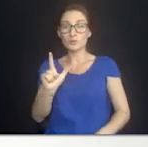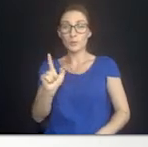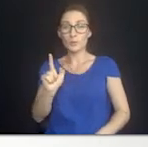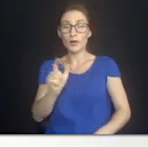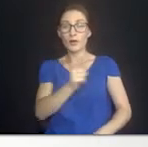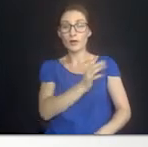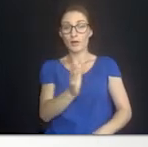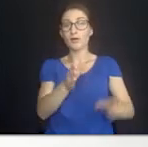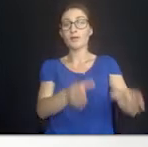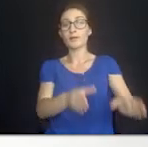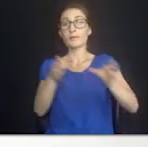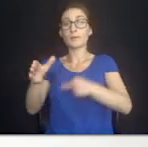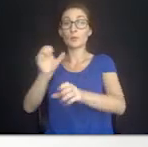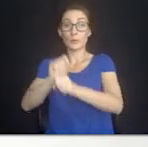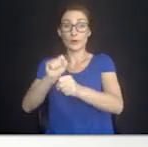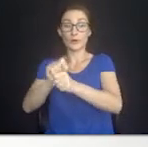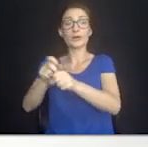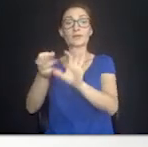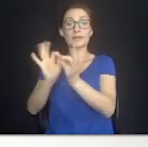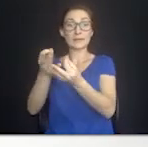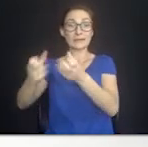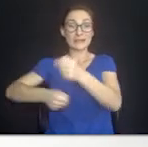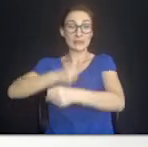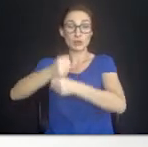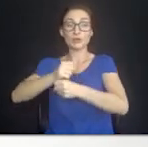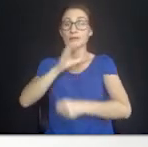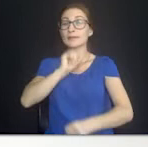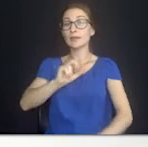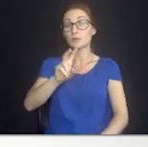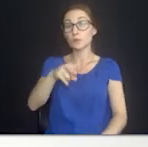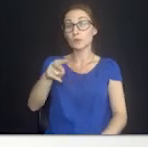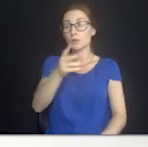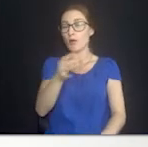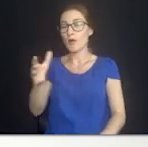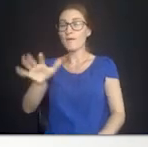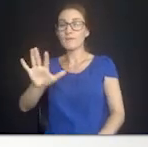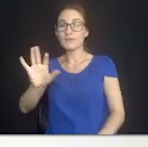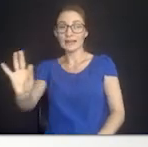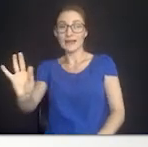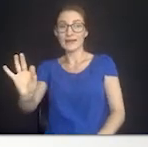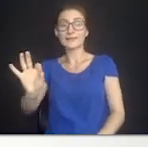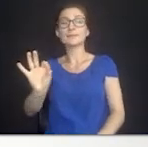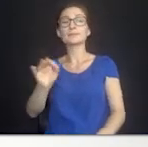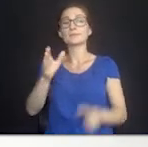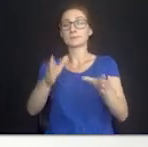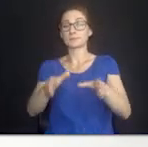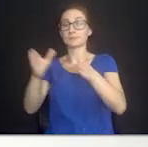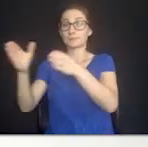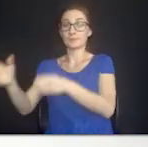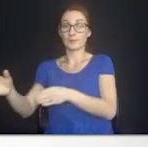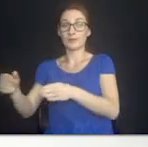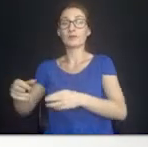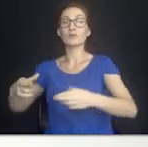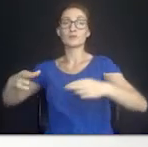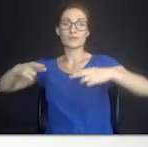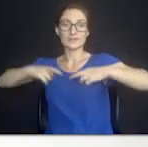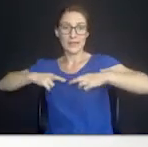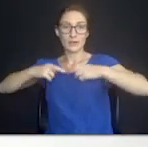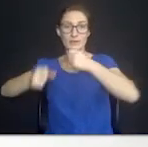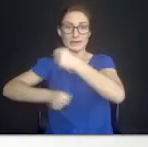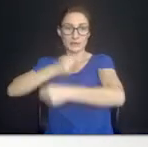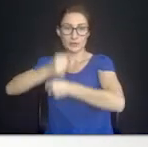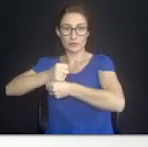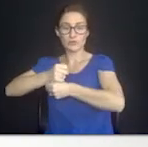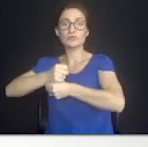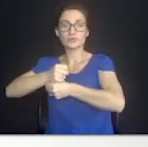to 21. Then we have our work and family years for those that are ages 22 to 59. And then we have